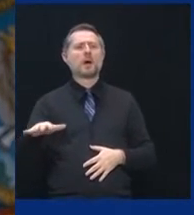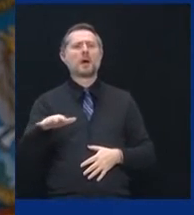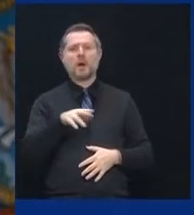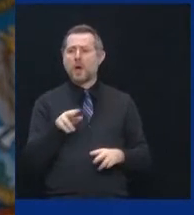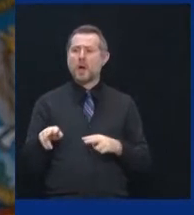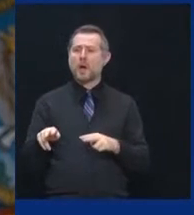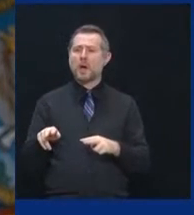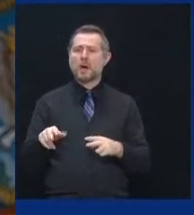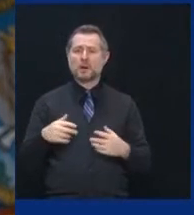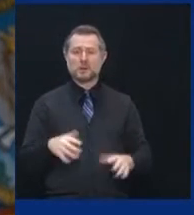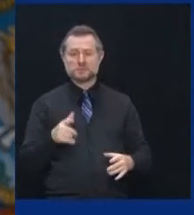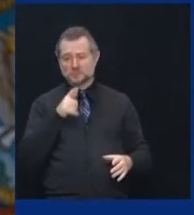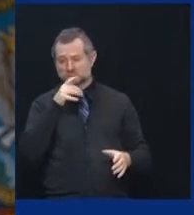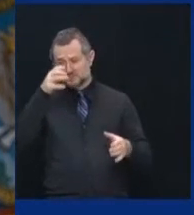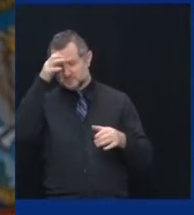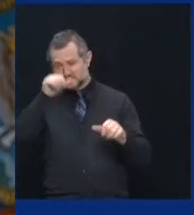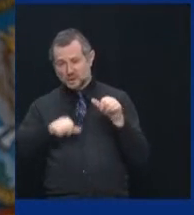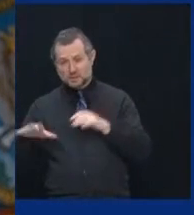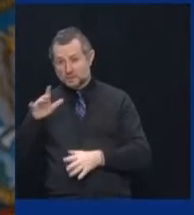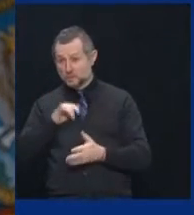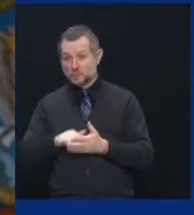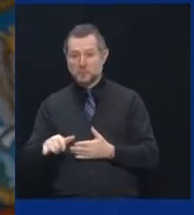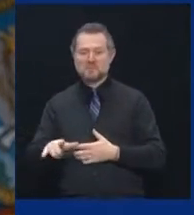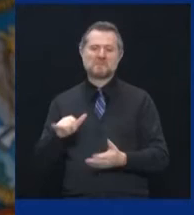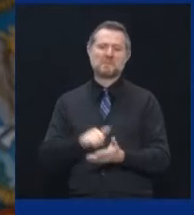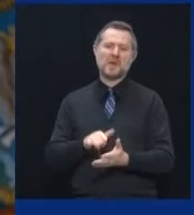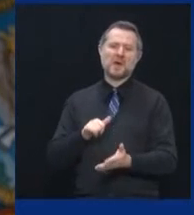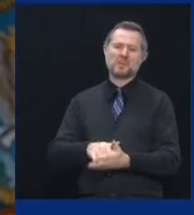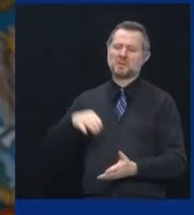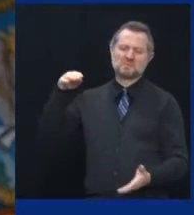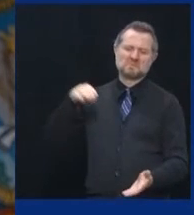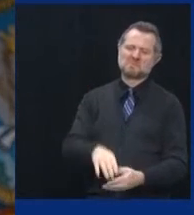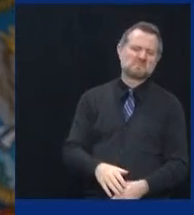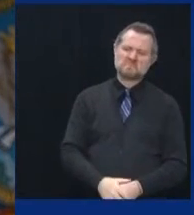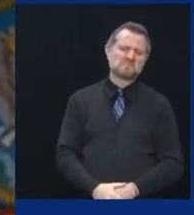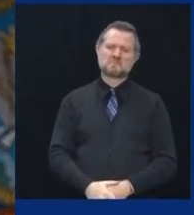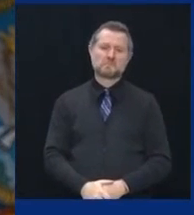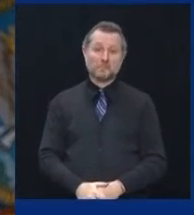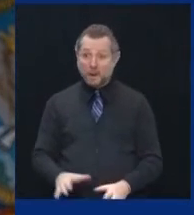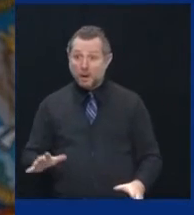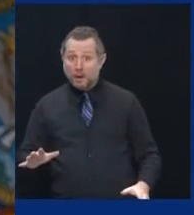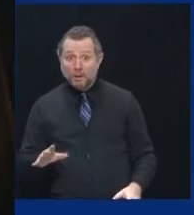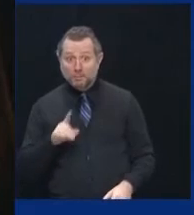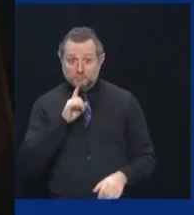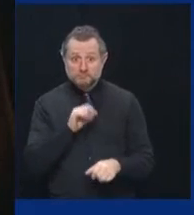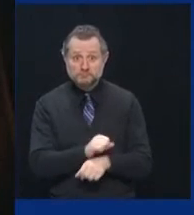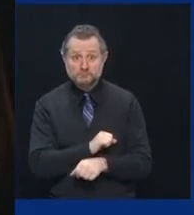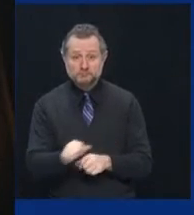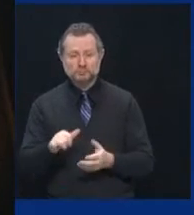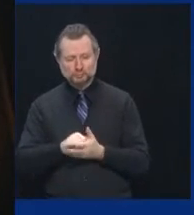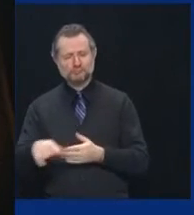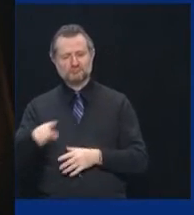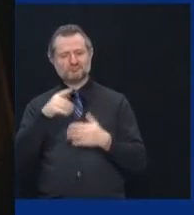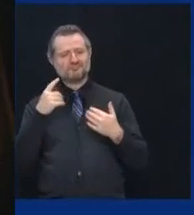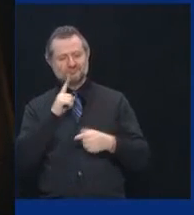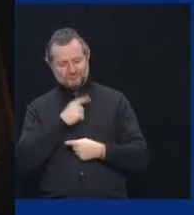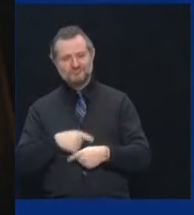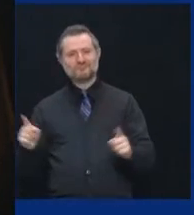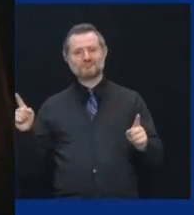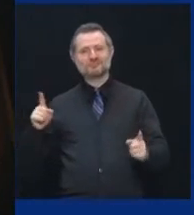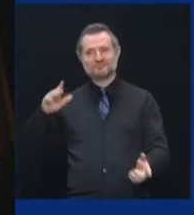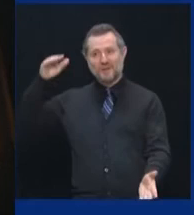us there was no way we could slow the spread. But New Yorkers said, yes, we could, and yes, we